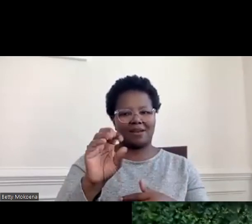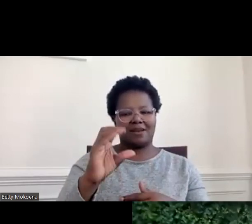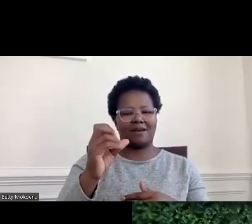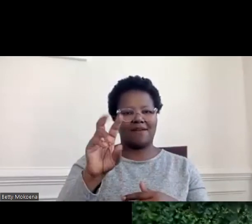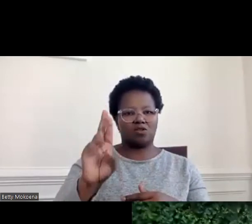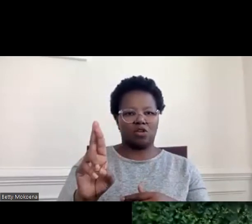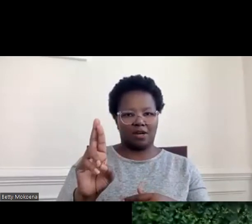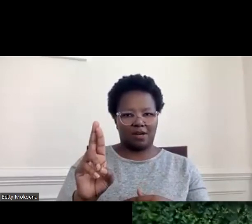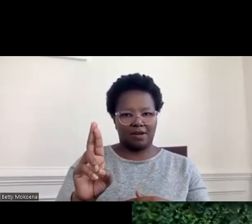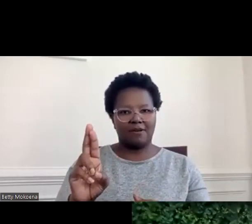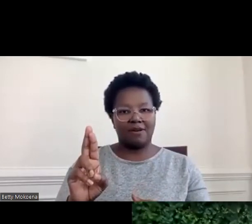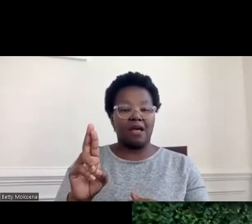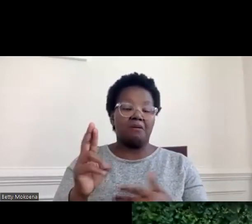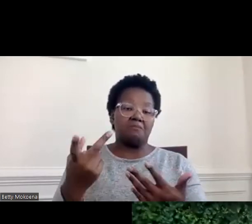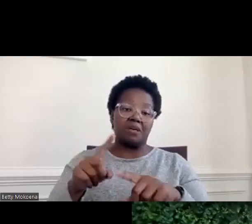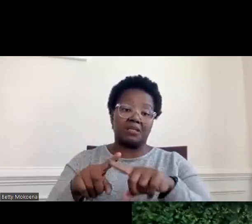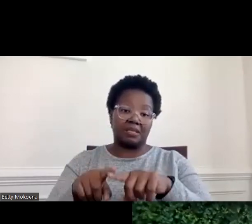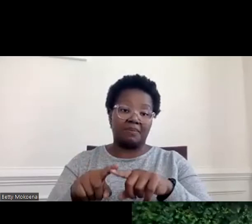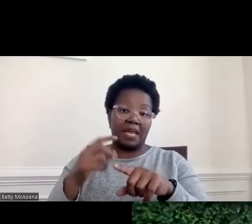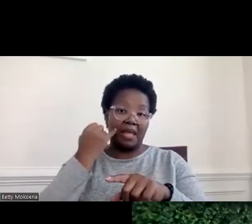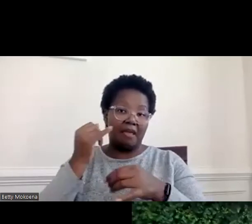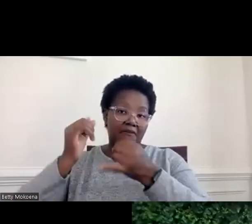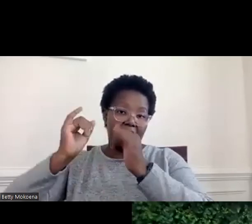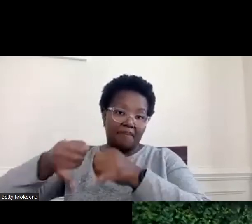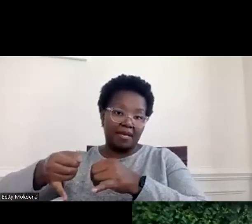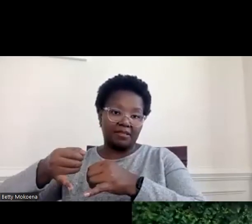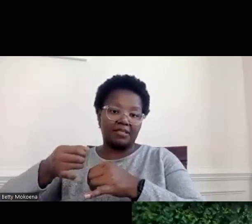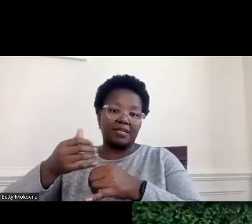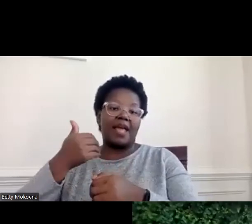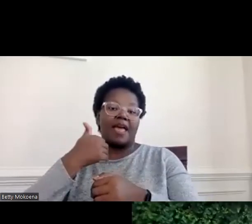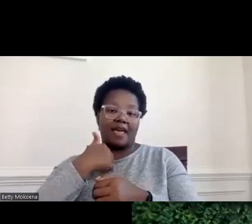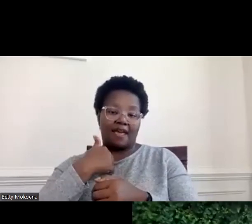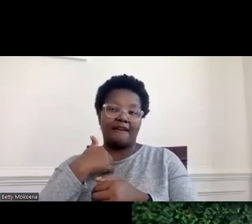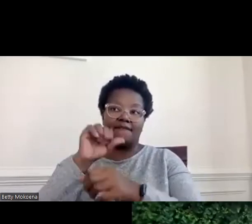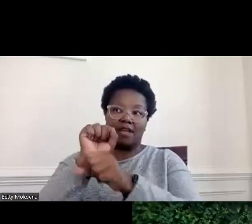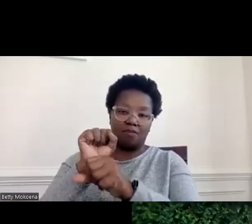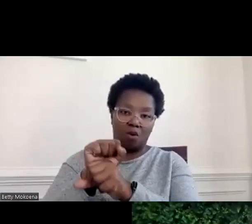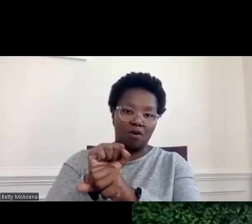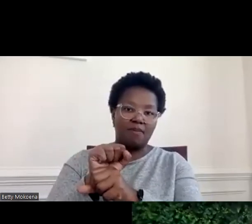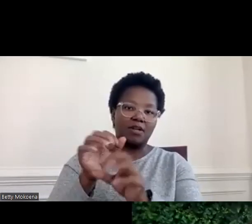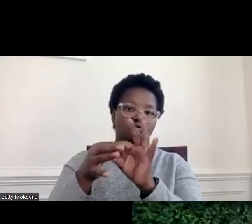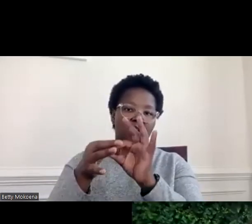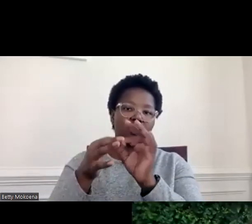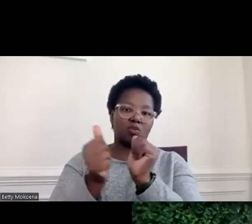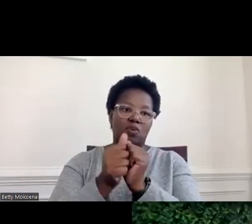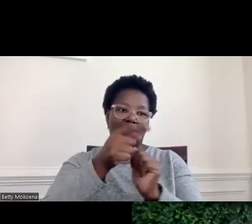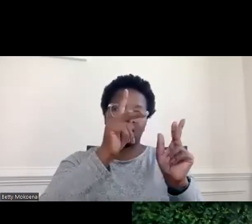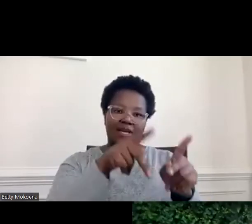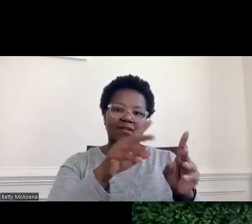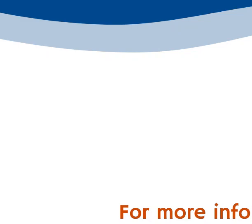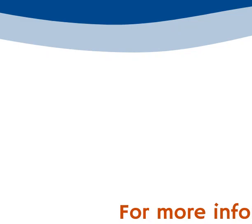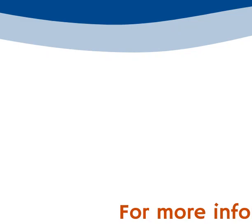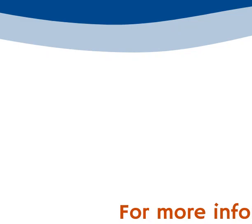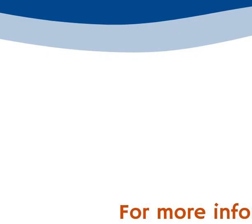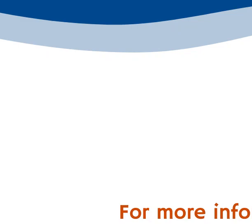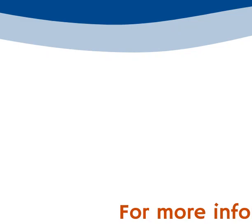the individual has the consumer has some employment relationship with the person who's providing the service.